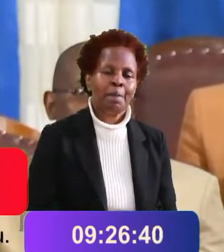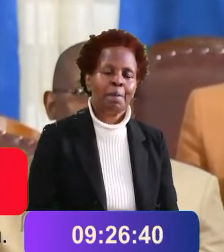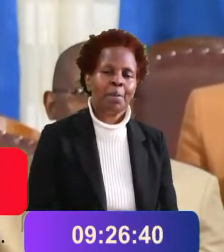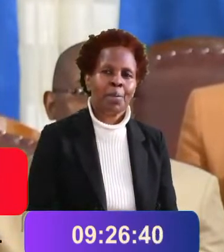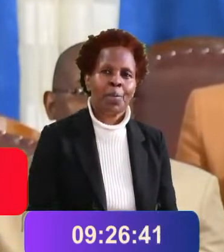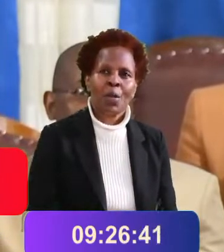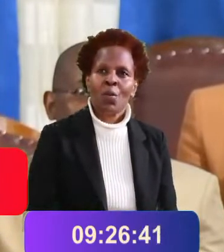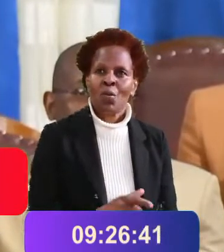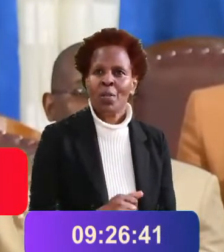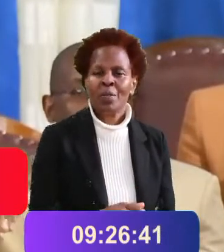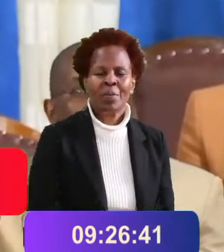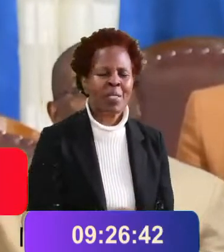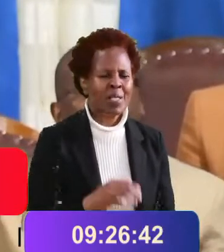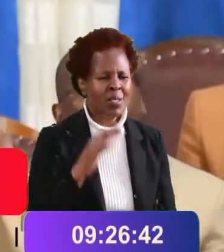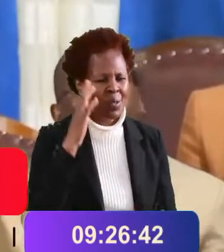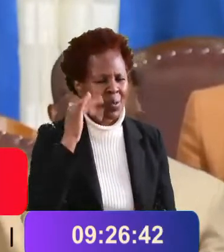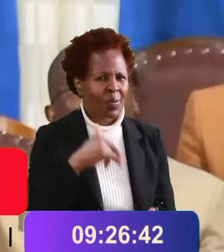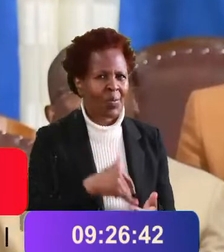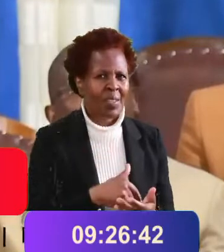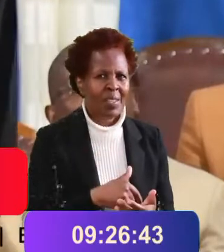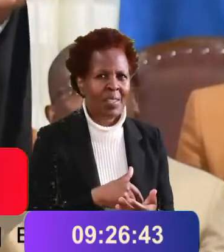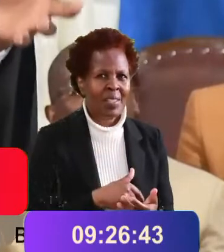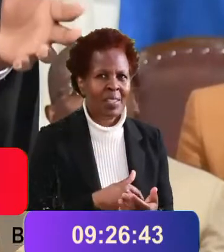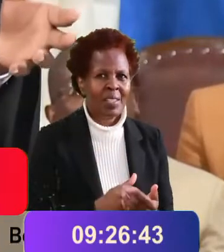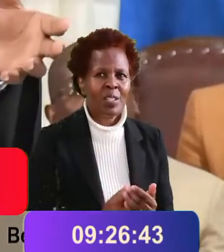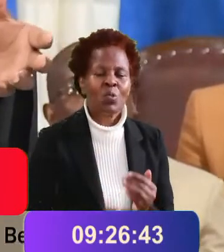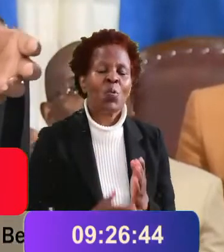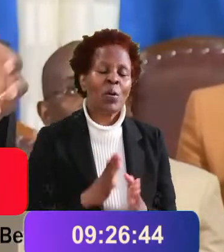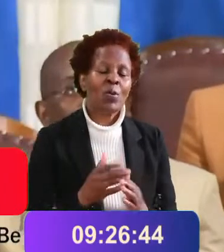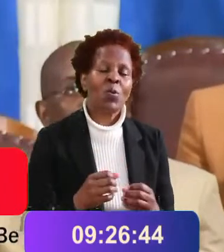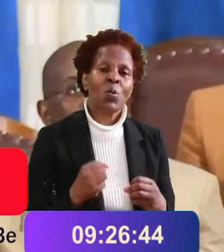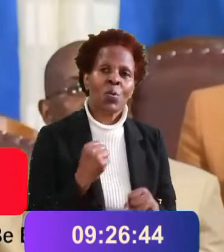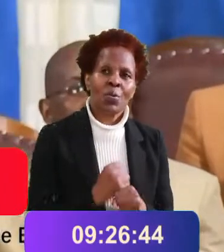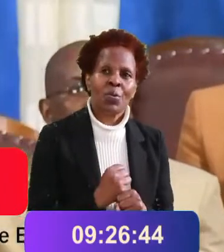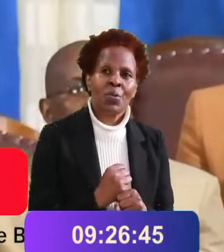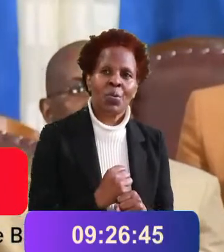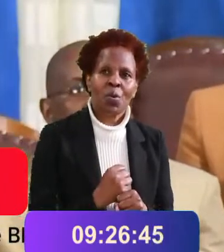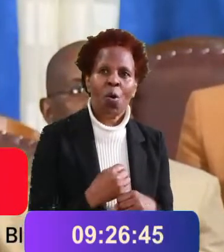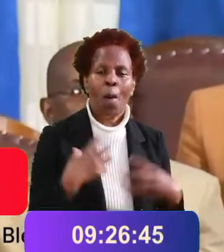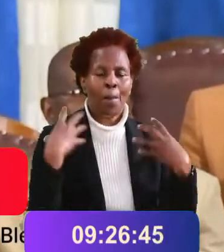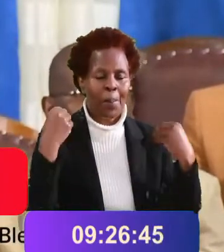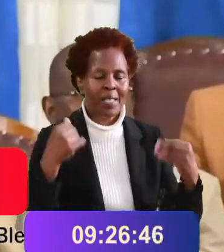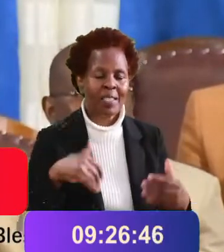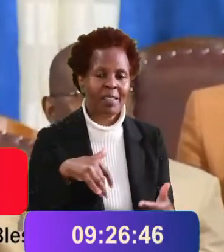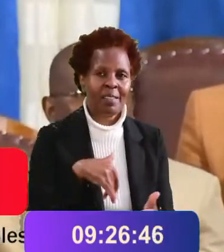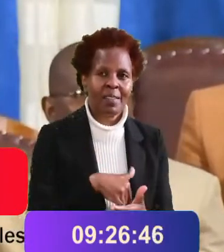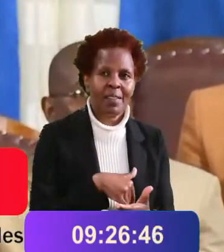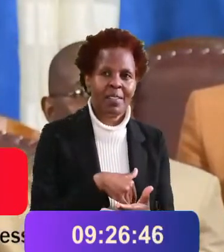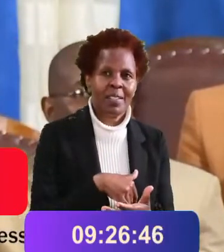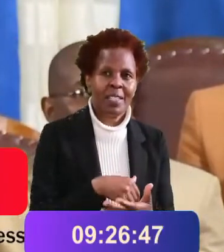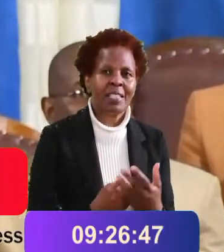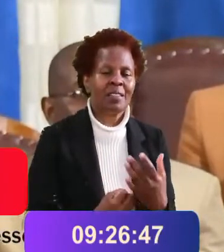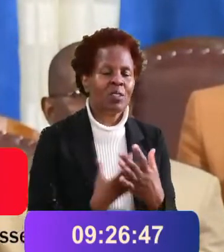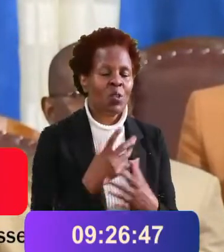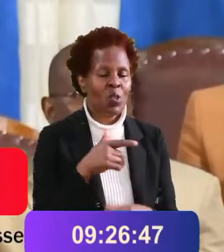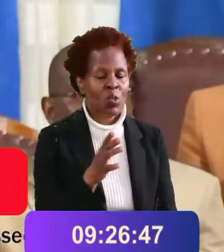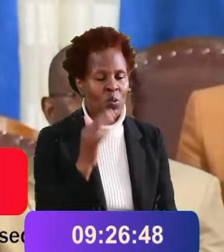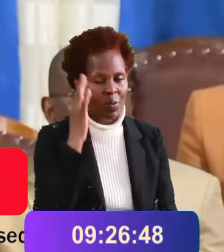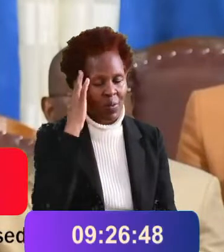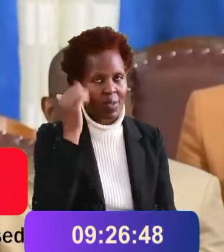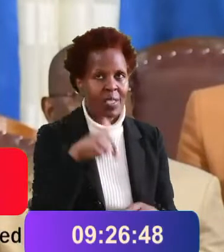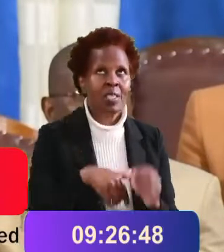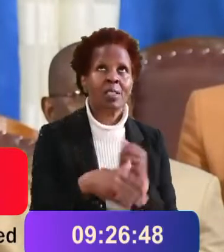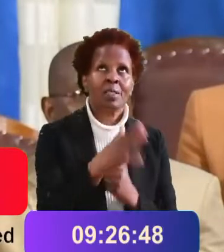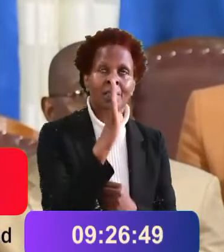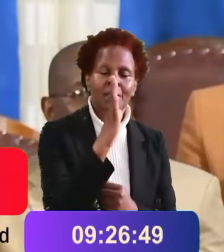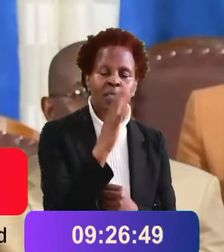We should be concerned because it is these practices in which our knowledge of God grows and